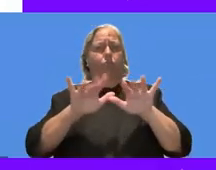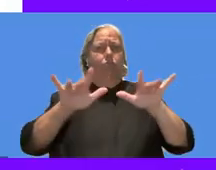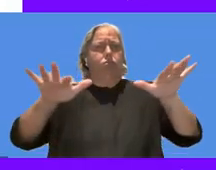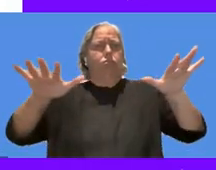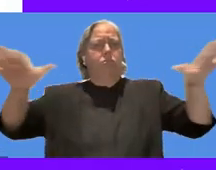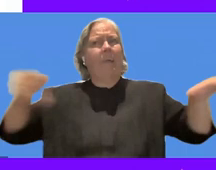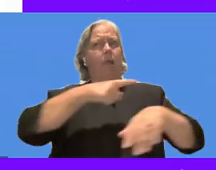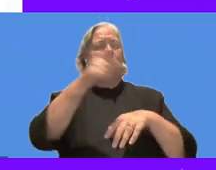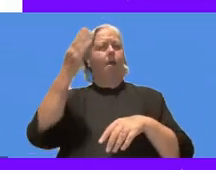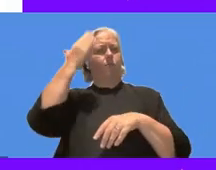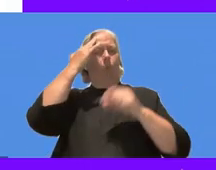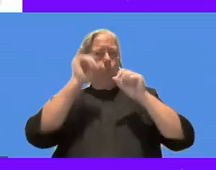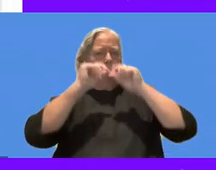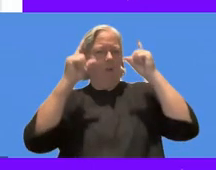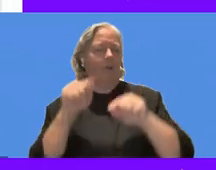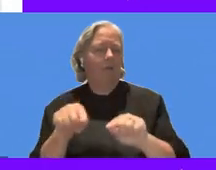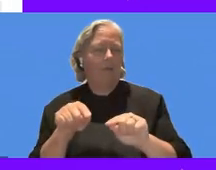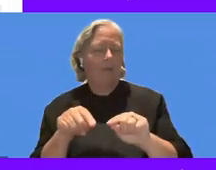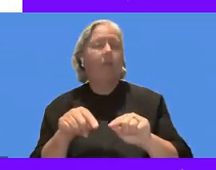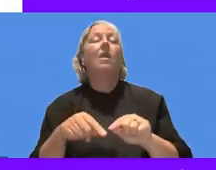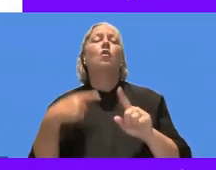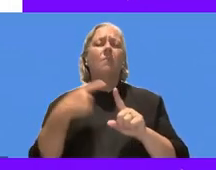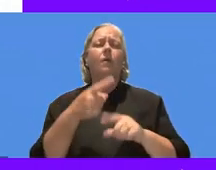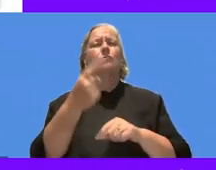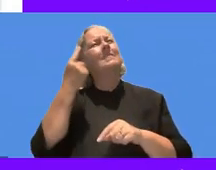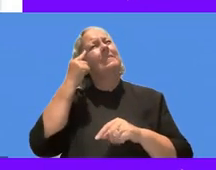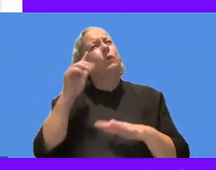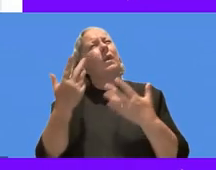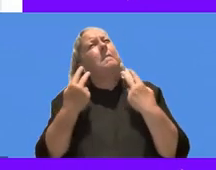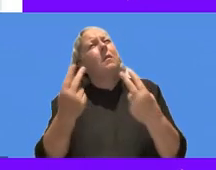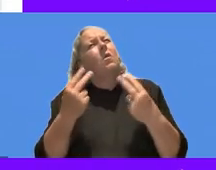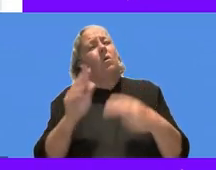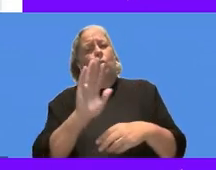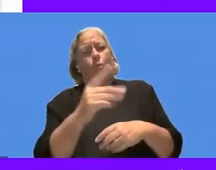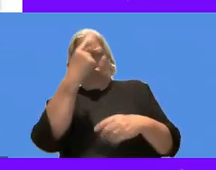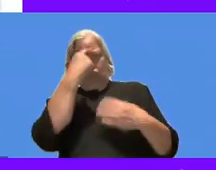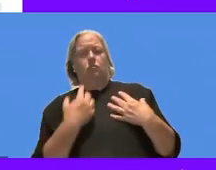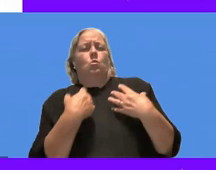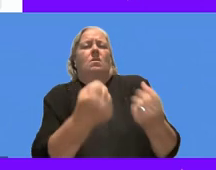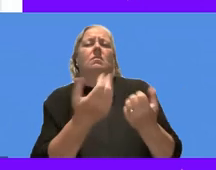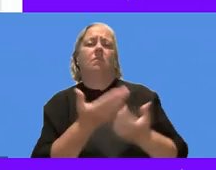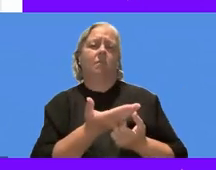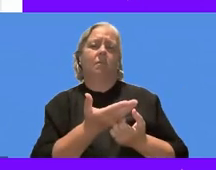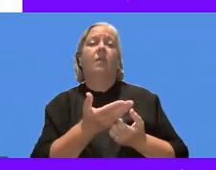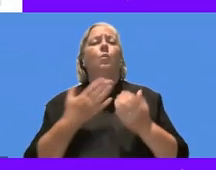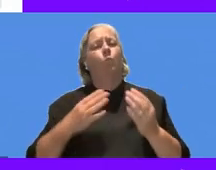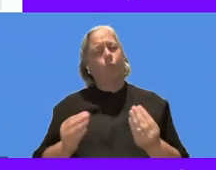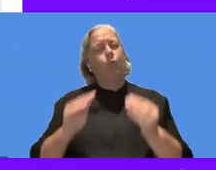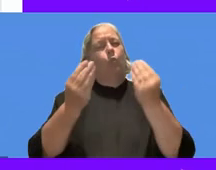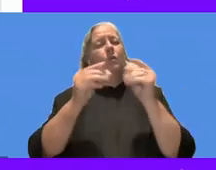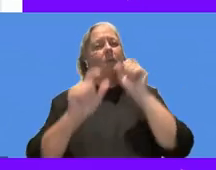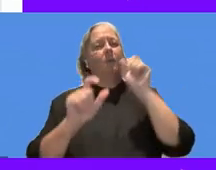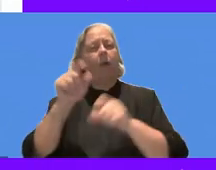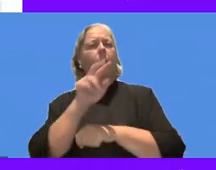and also feel free to share what is most important for your well-being so that others, other young people can learn from that experience and work on this